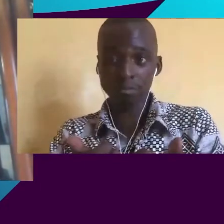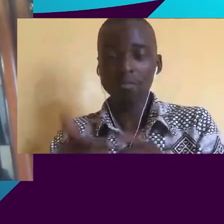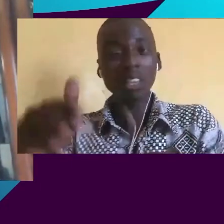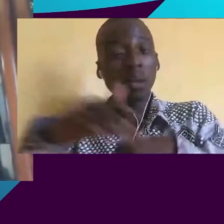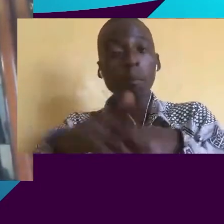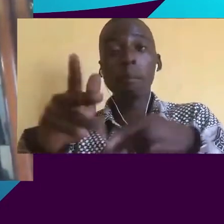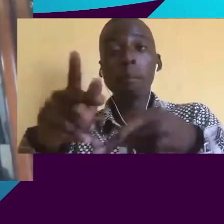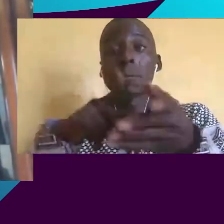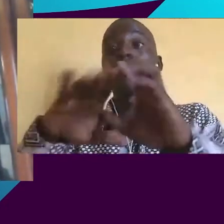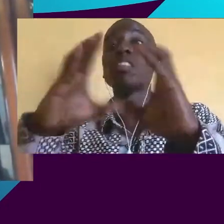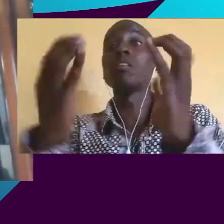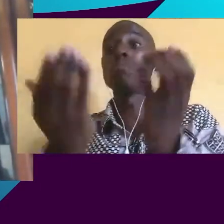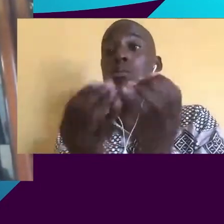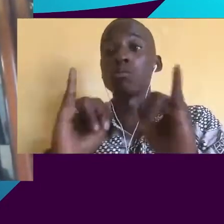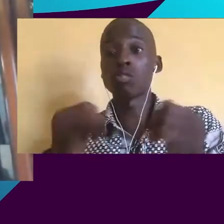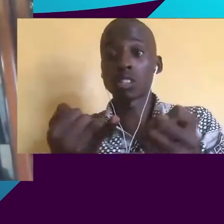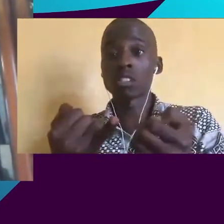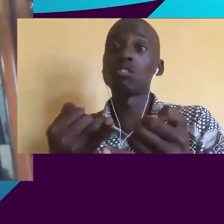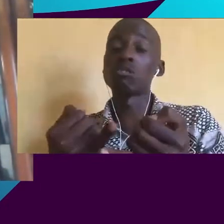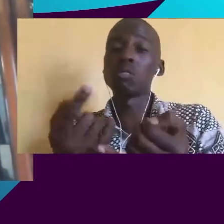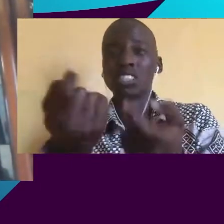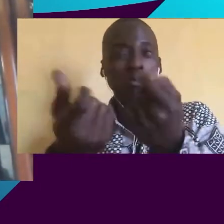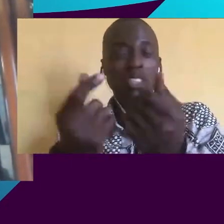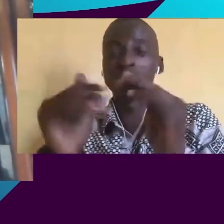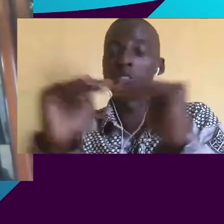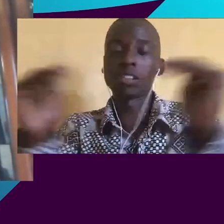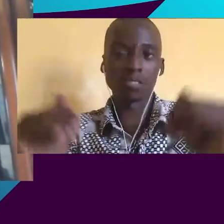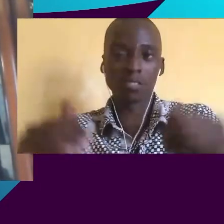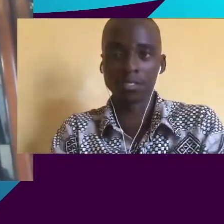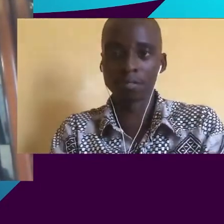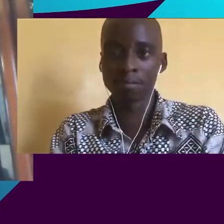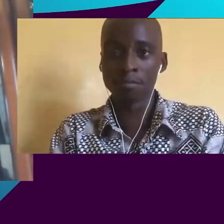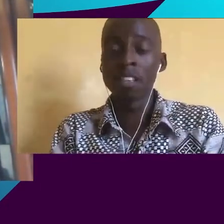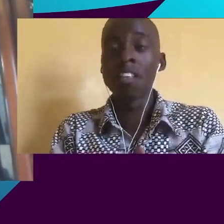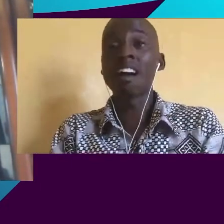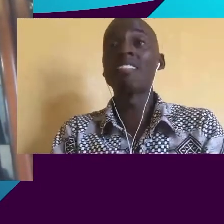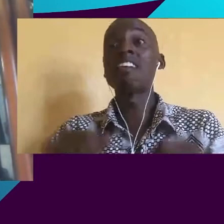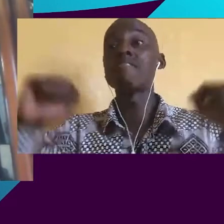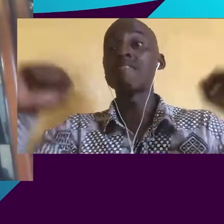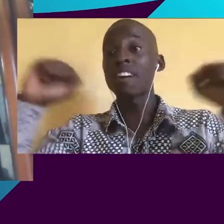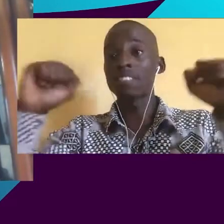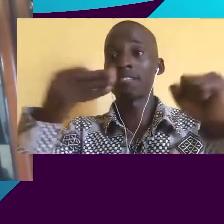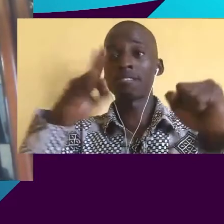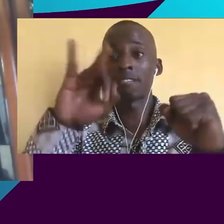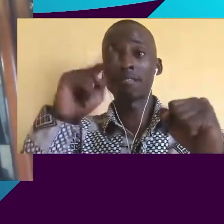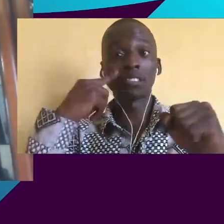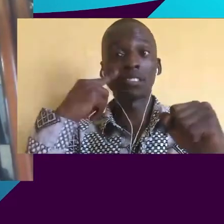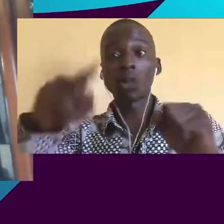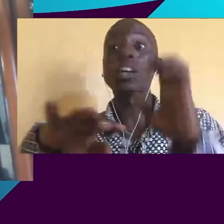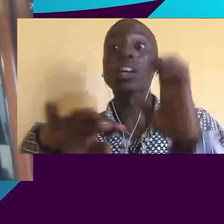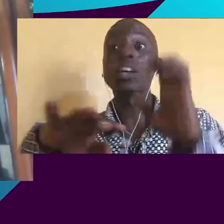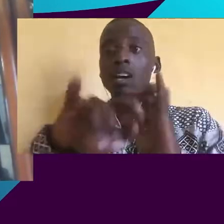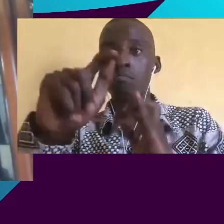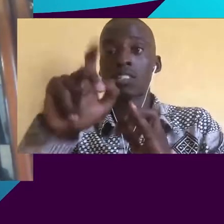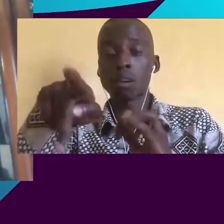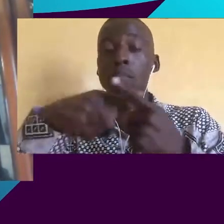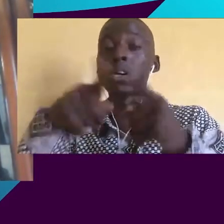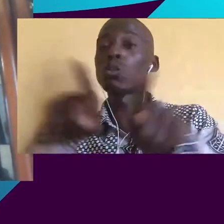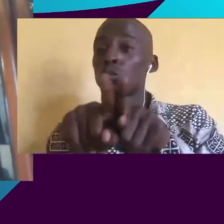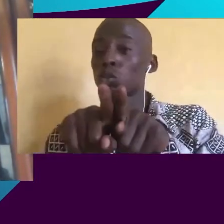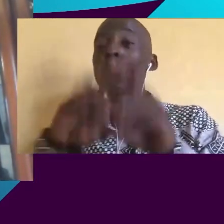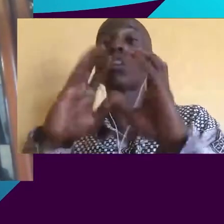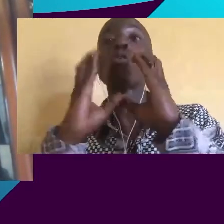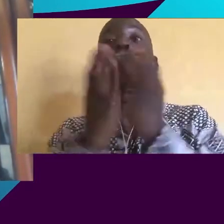to even the smallest of the labels. And the fan base, we could try to see how we can tap in that. And then, of course, communities,